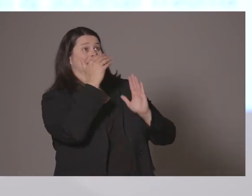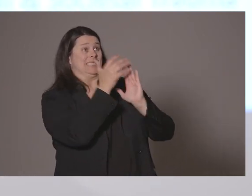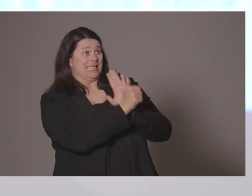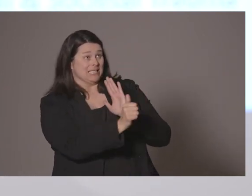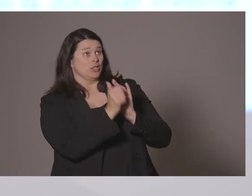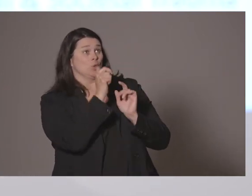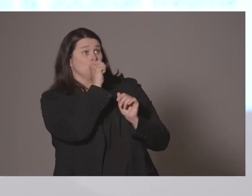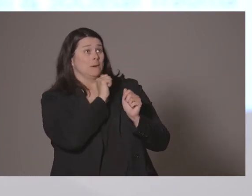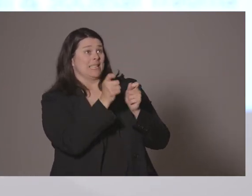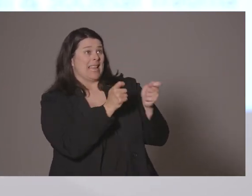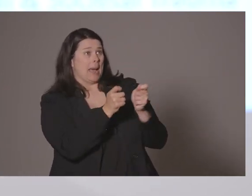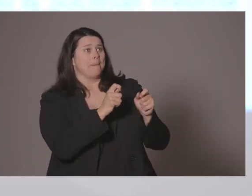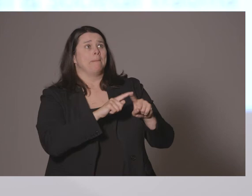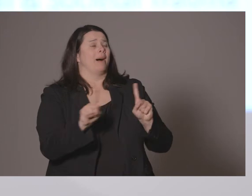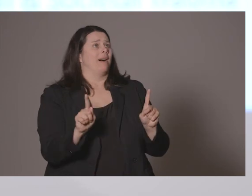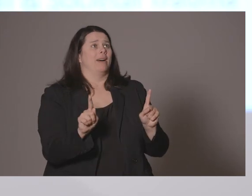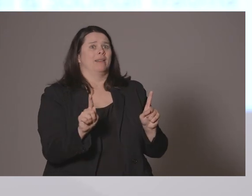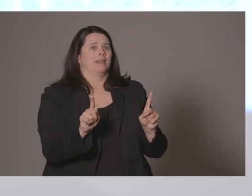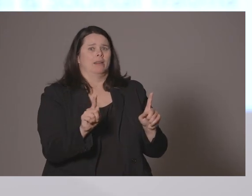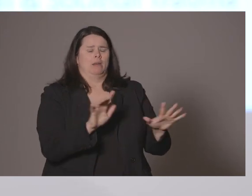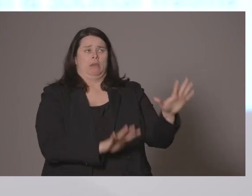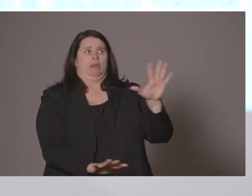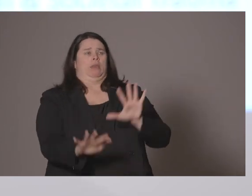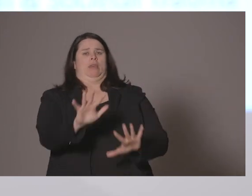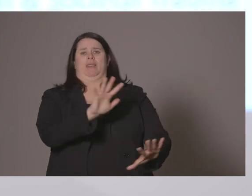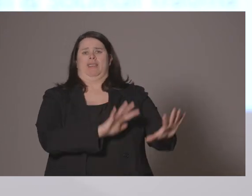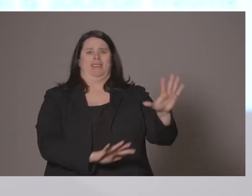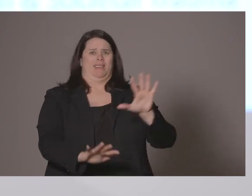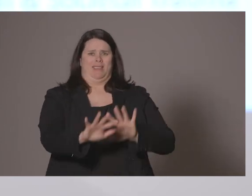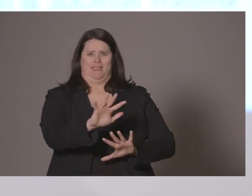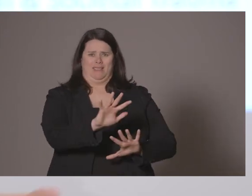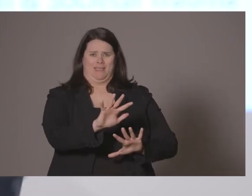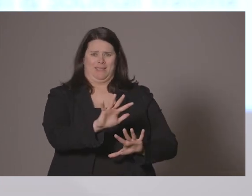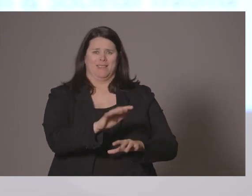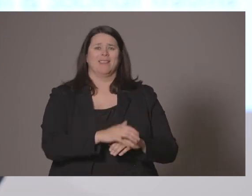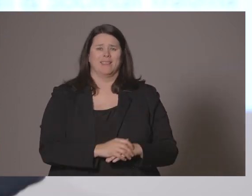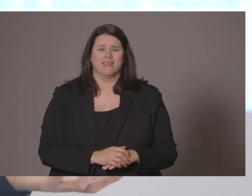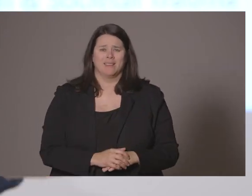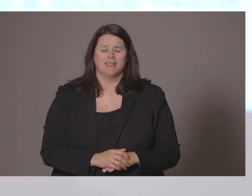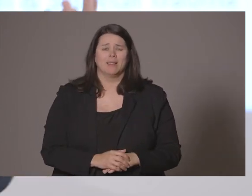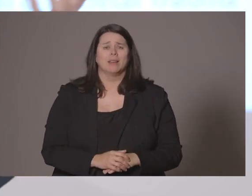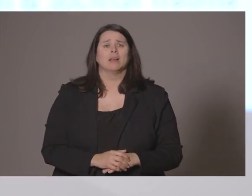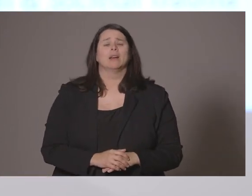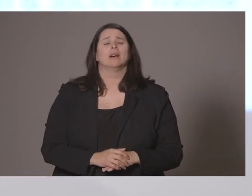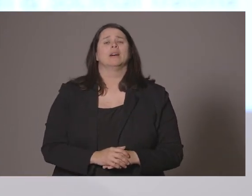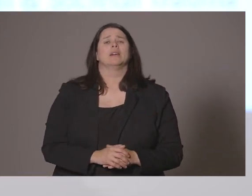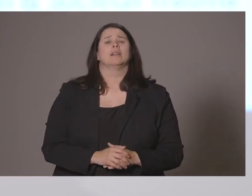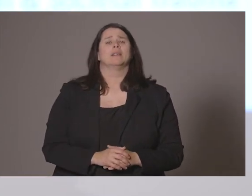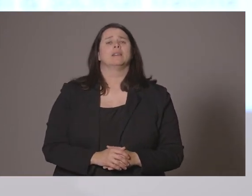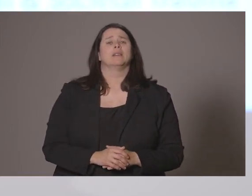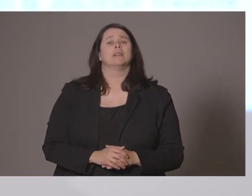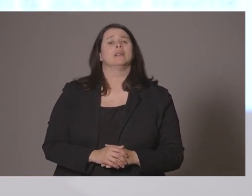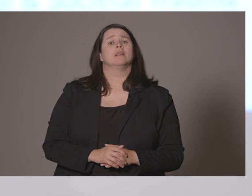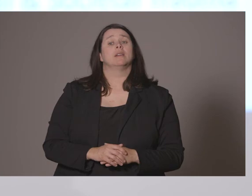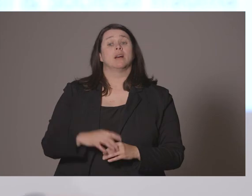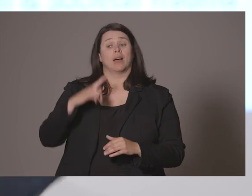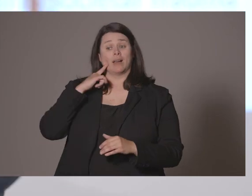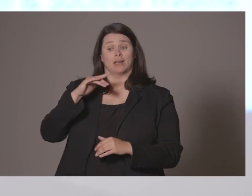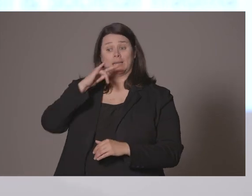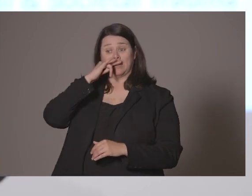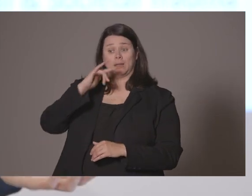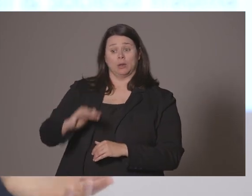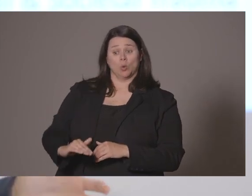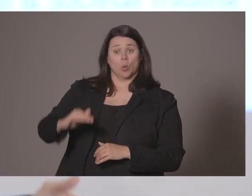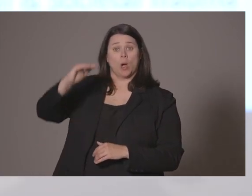about your child starting his life story from the divorce. That was a pretty something that he couldn't control